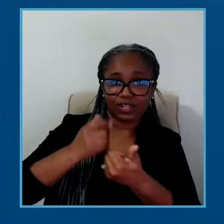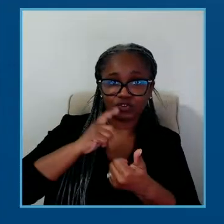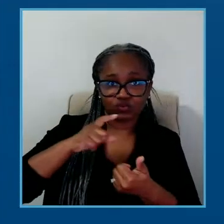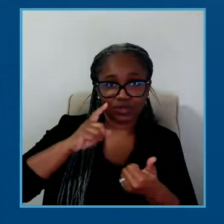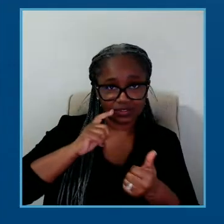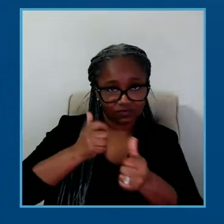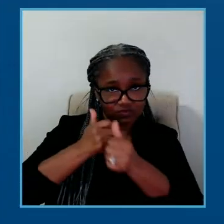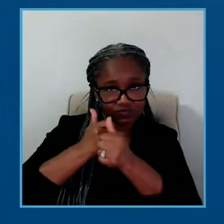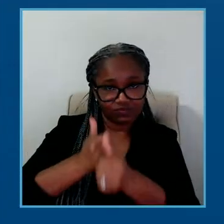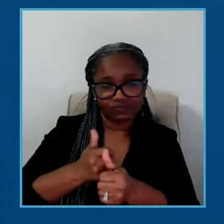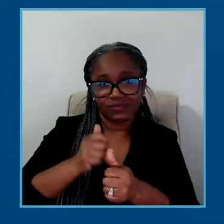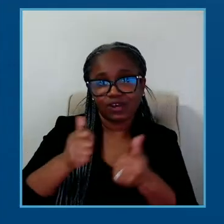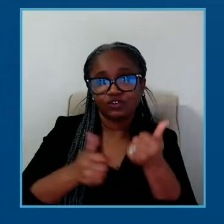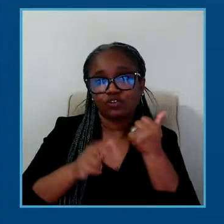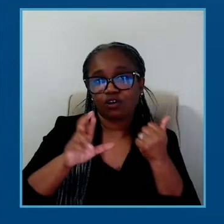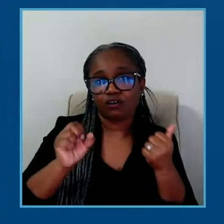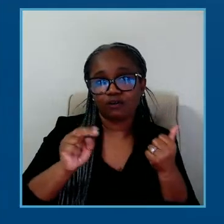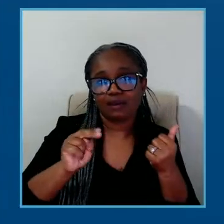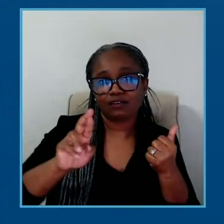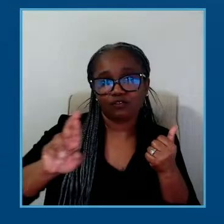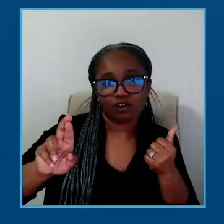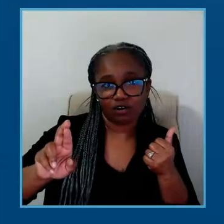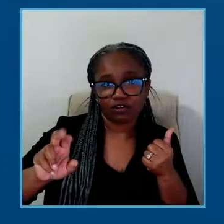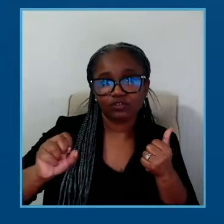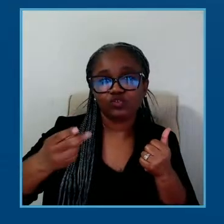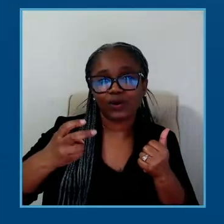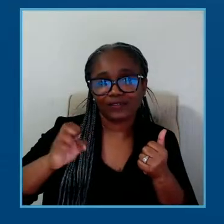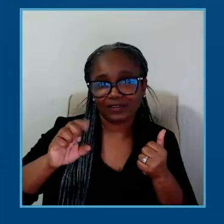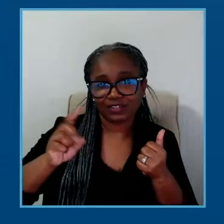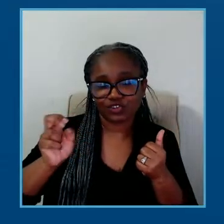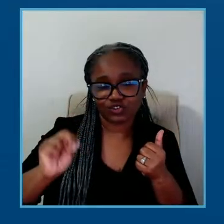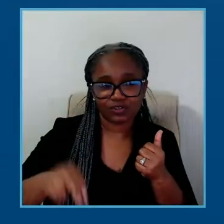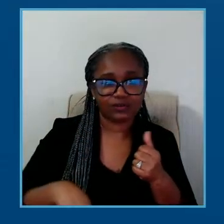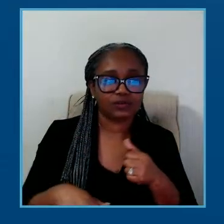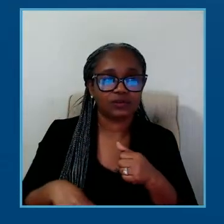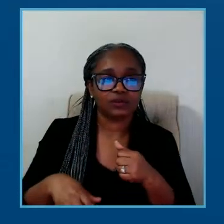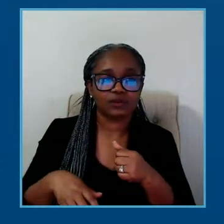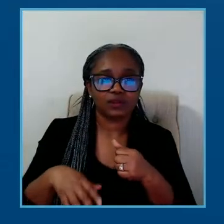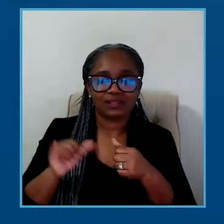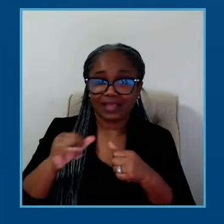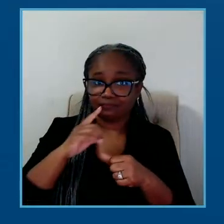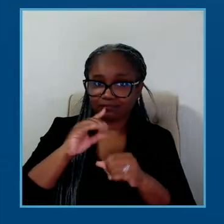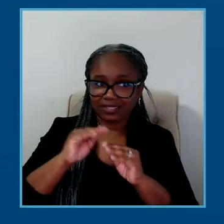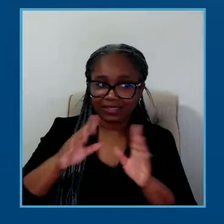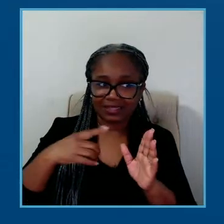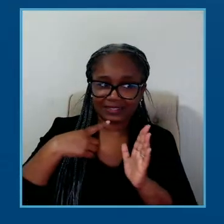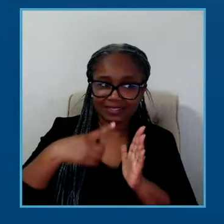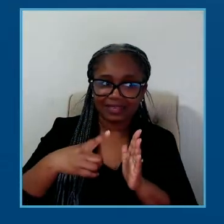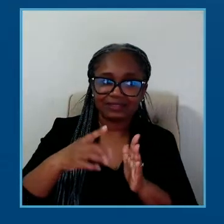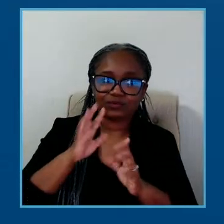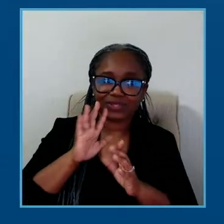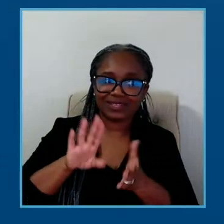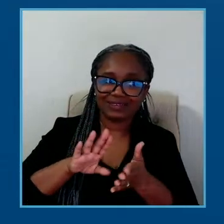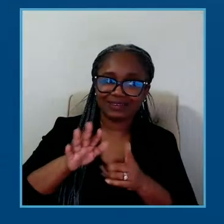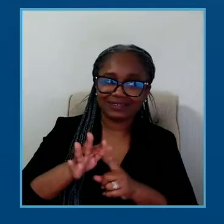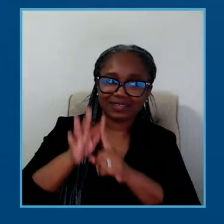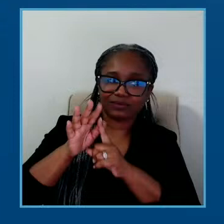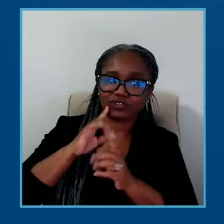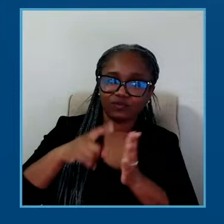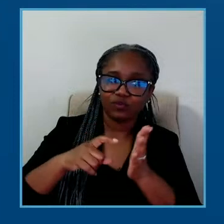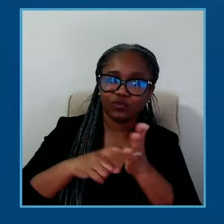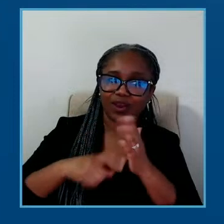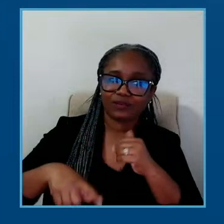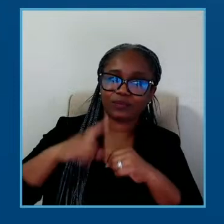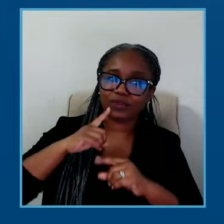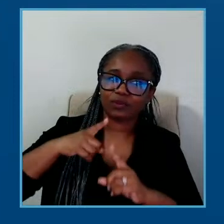Order newly revised 12th edition, which states that exceptions to the requirement that a point of order must be made promptly at the time of the breach arise in connection